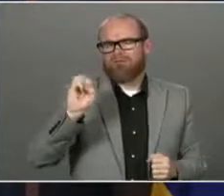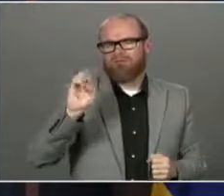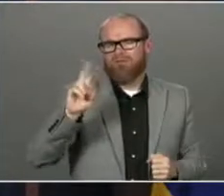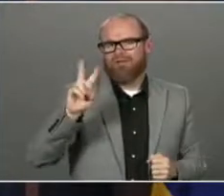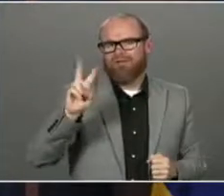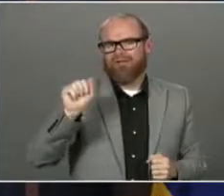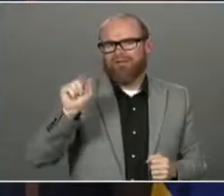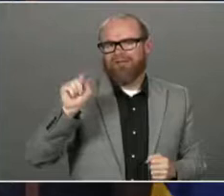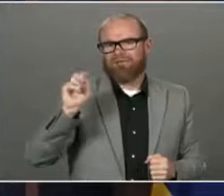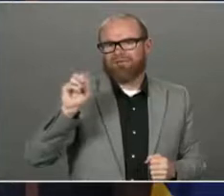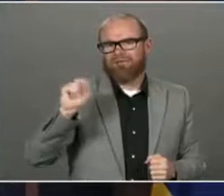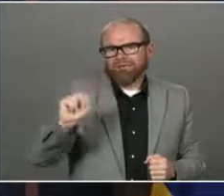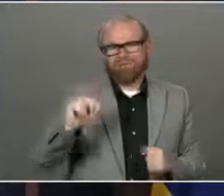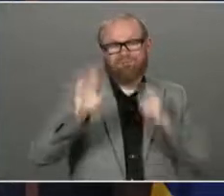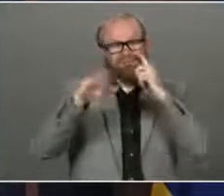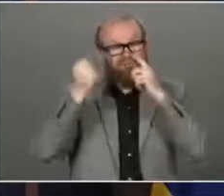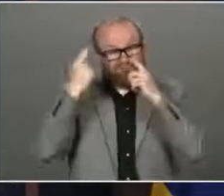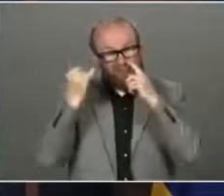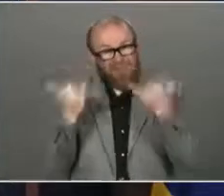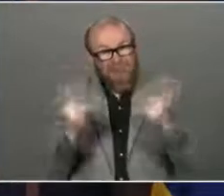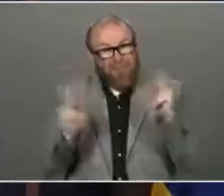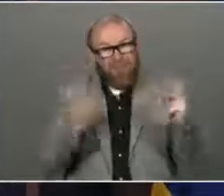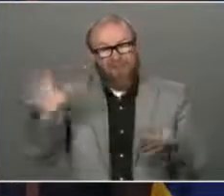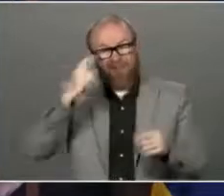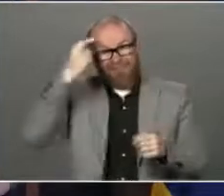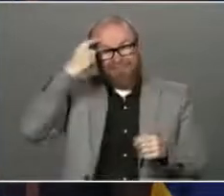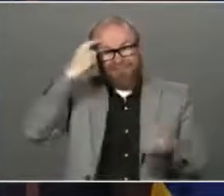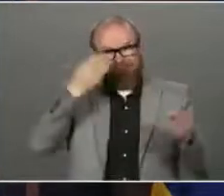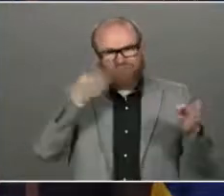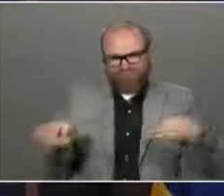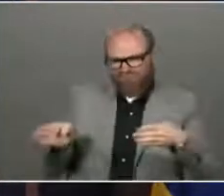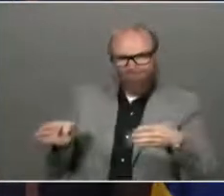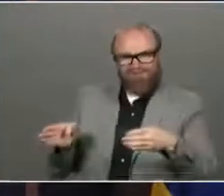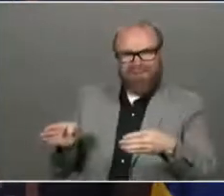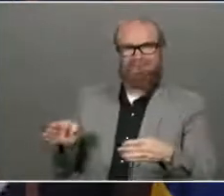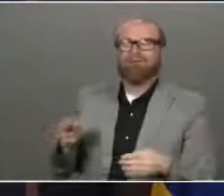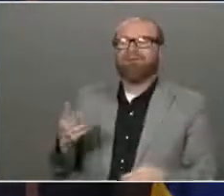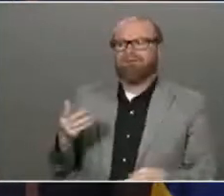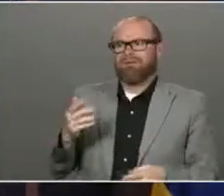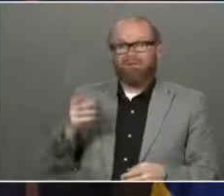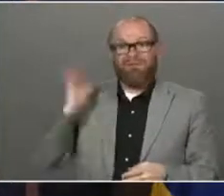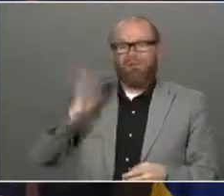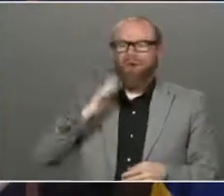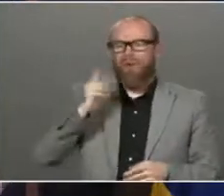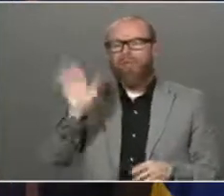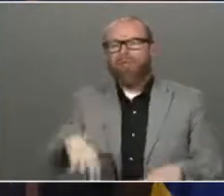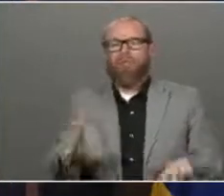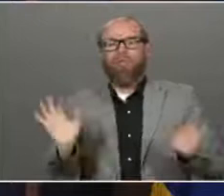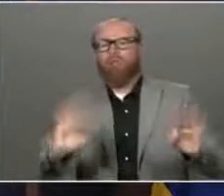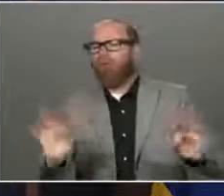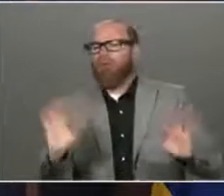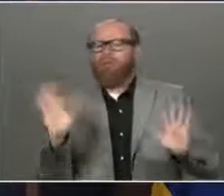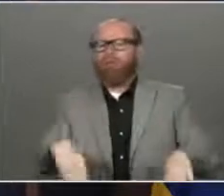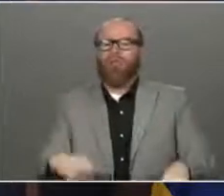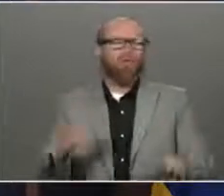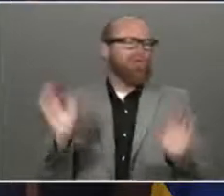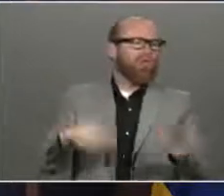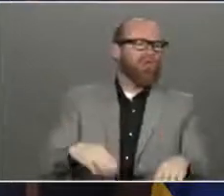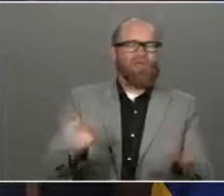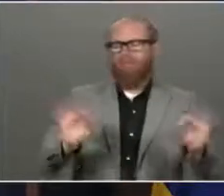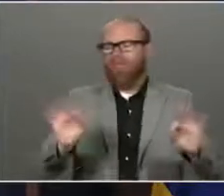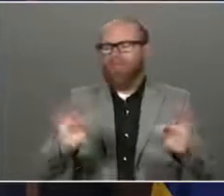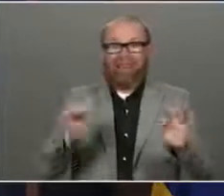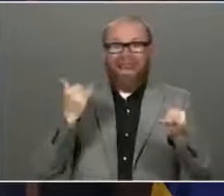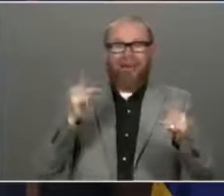a mind shift, and it's probably later coming than it should have been. I will admit that. I'll be the first to admit that.